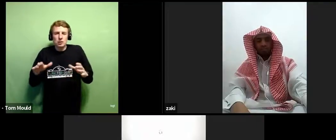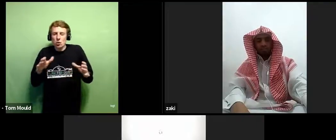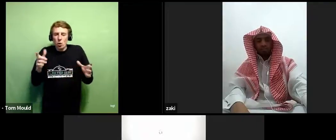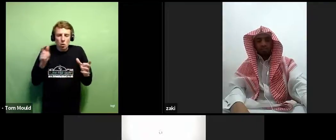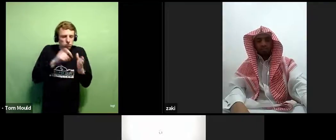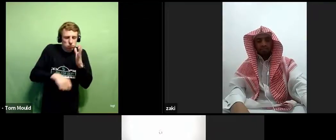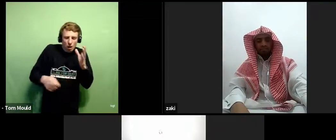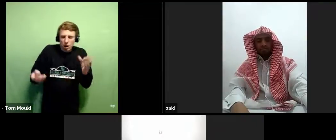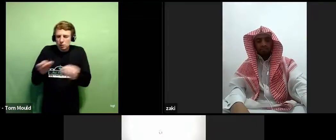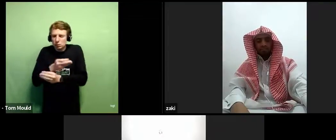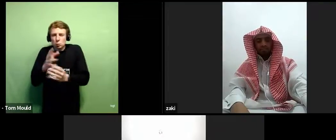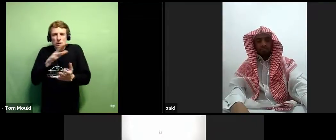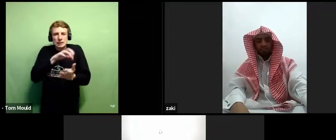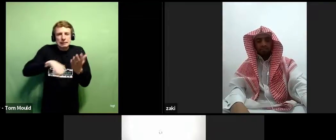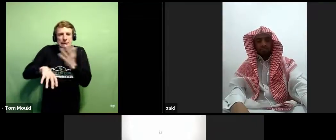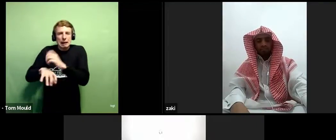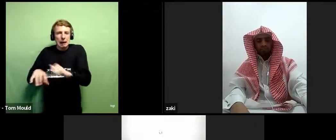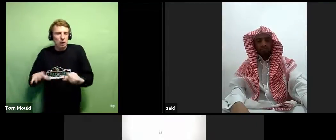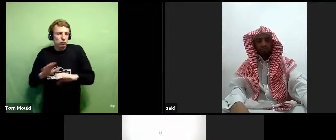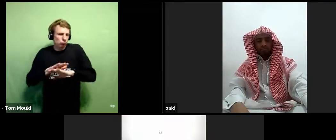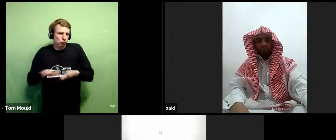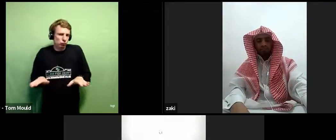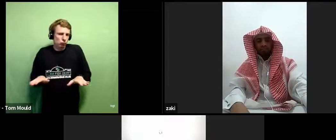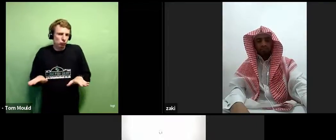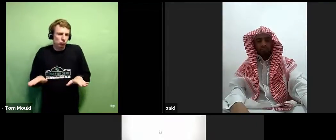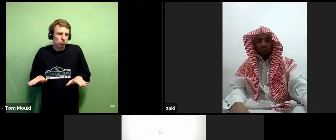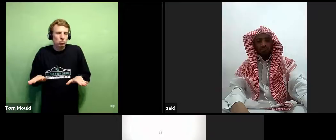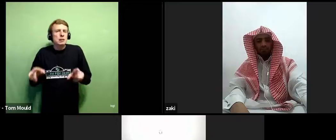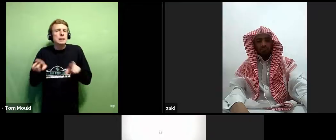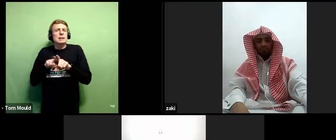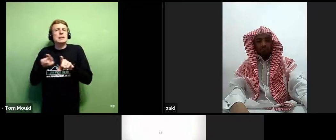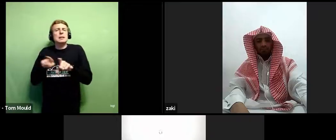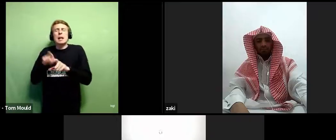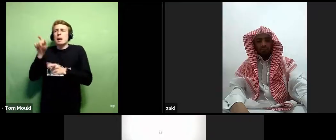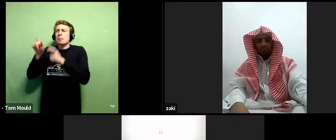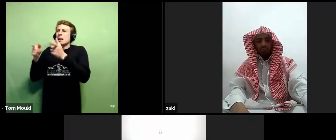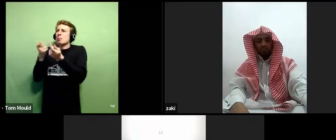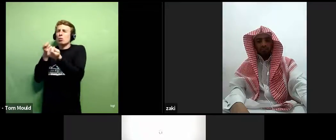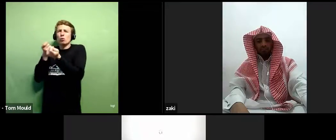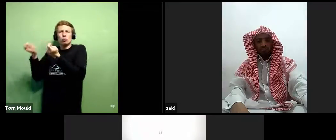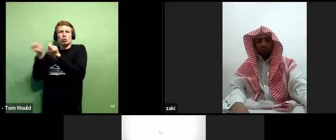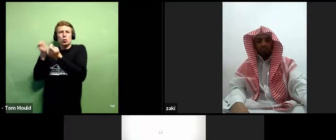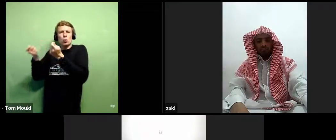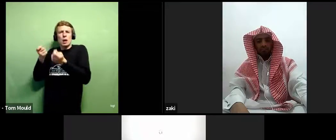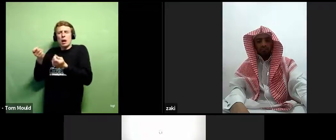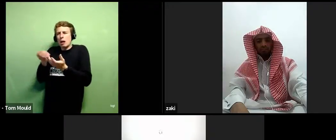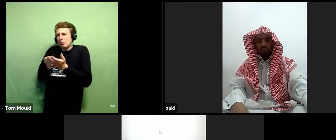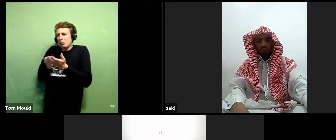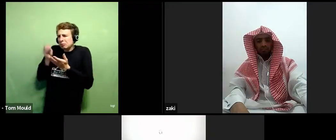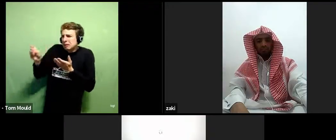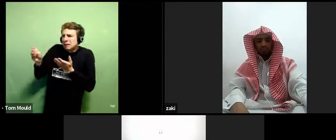the rulers, that you may knowingly eat up a part of the property of others sinfully.